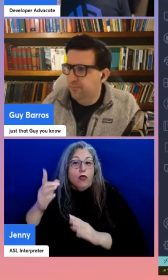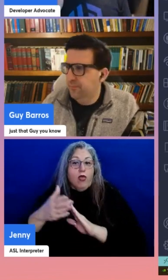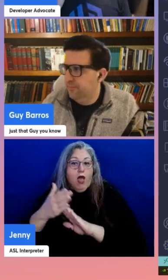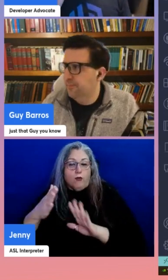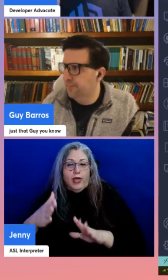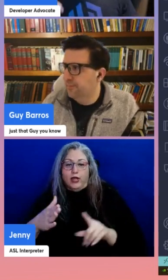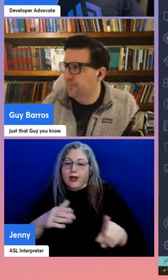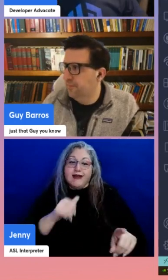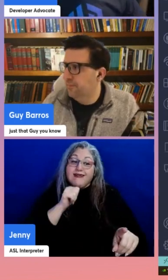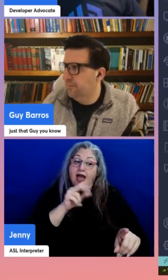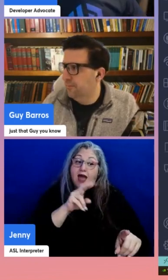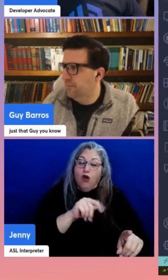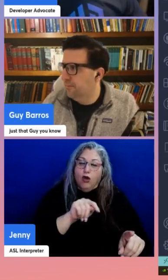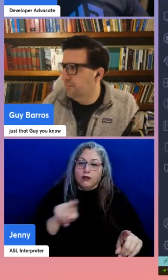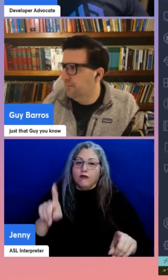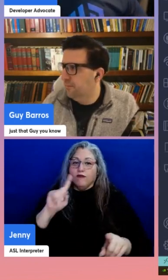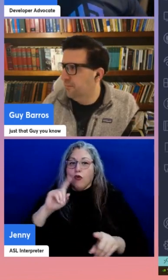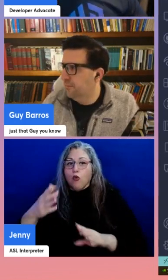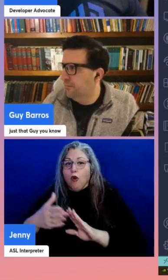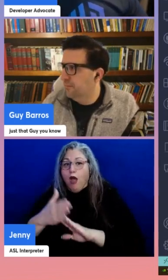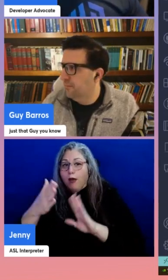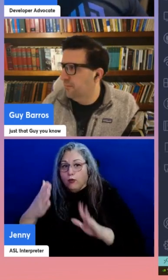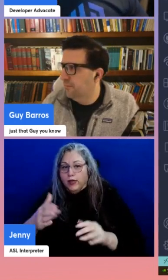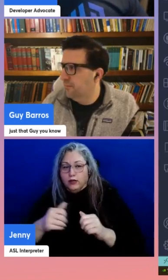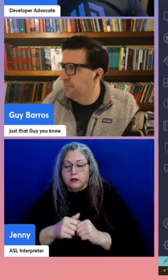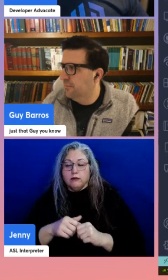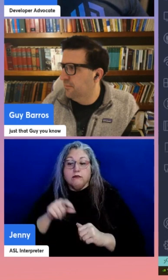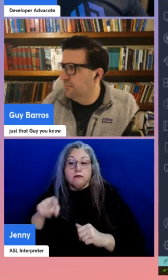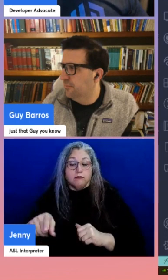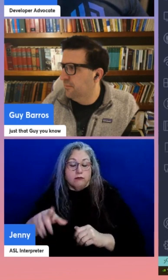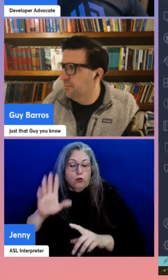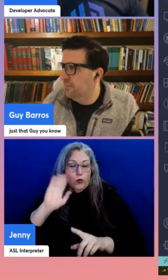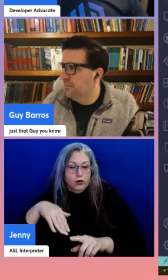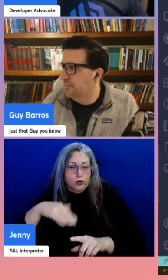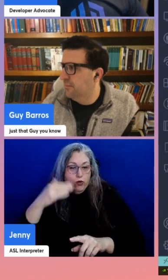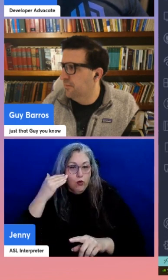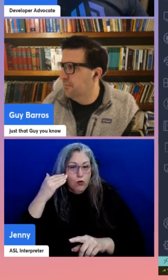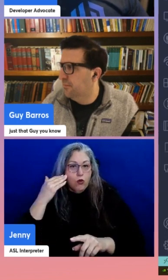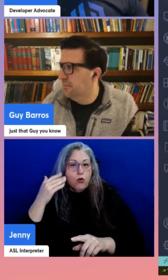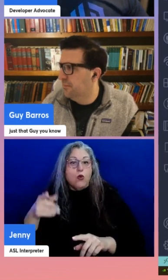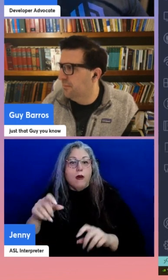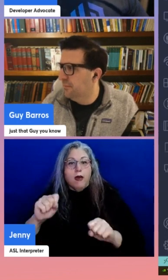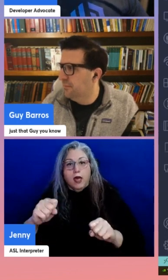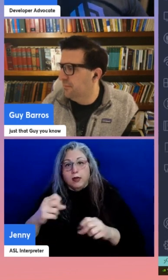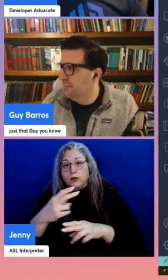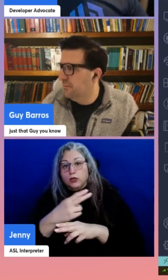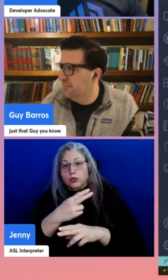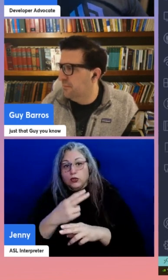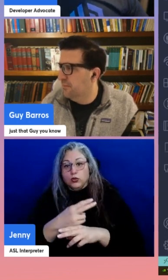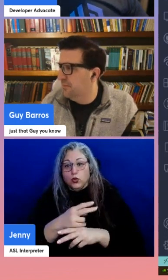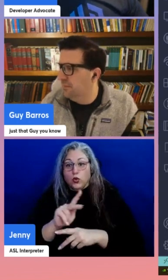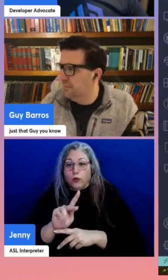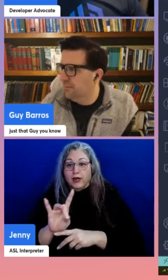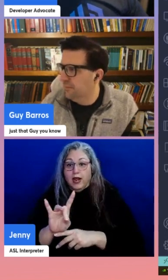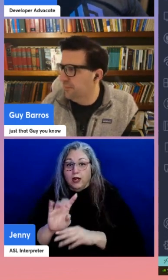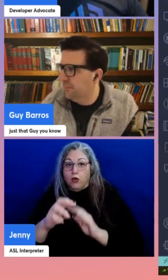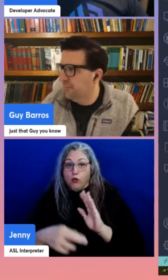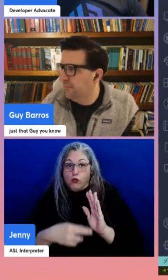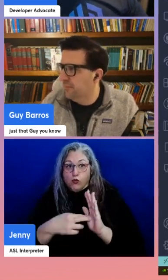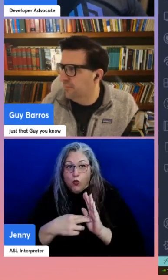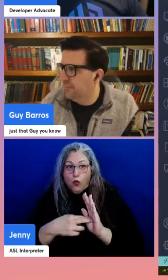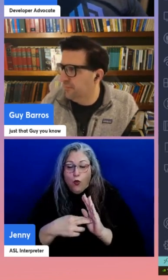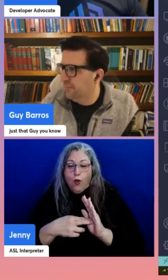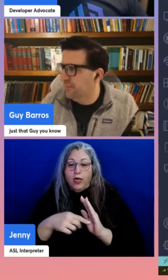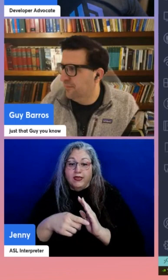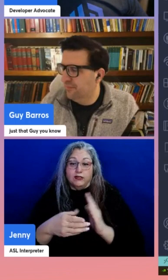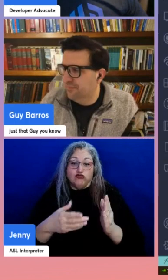the operator. So the operator knows that it can use this Kubernetes role and this service